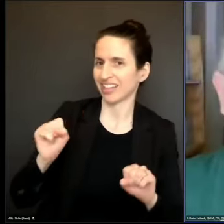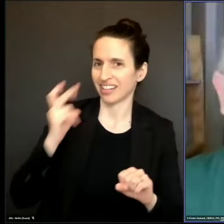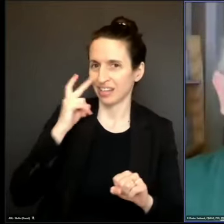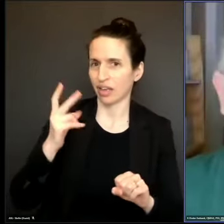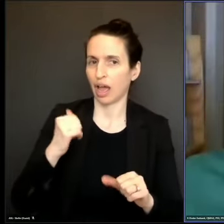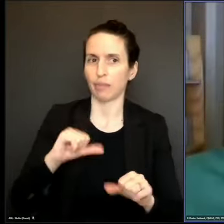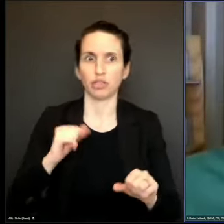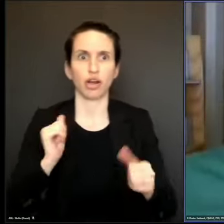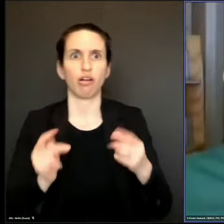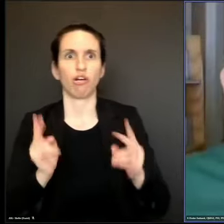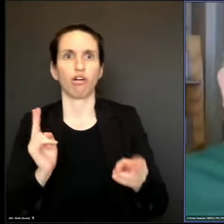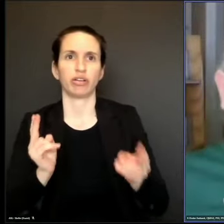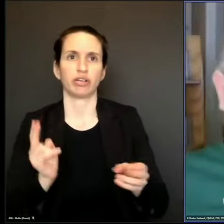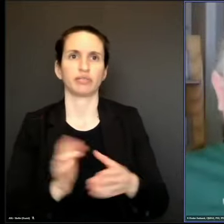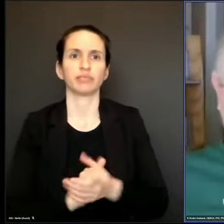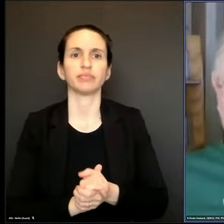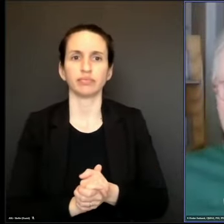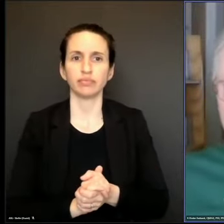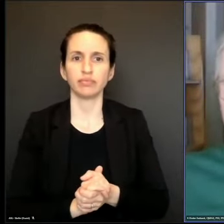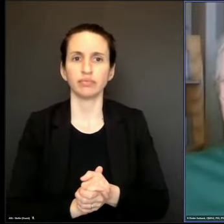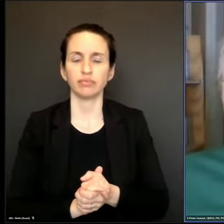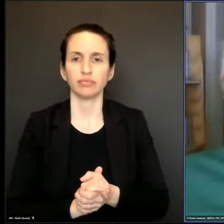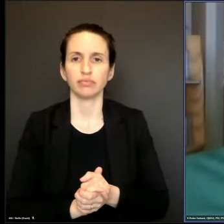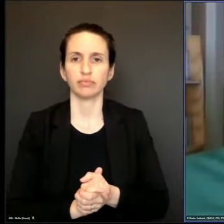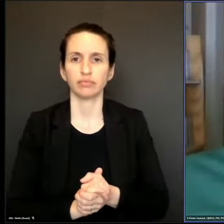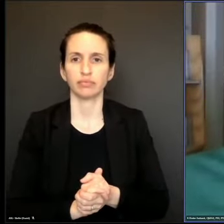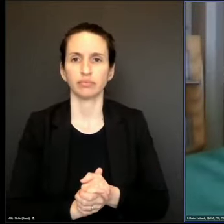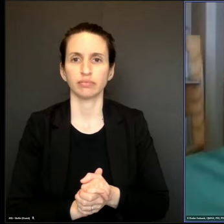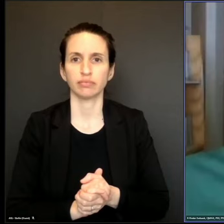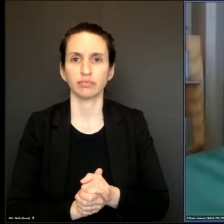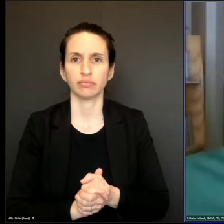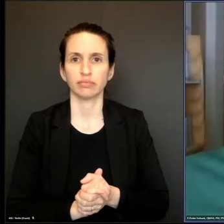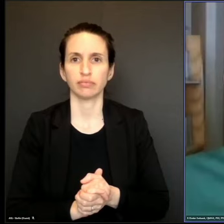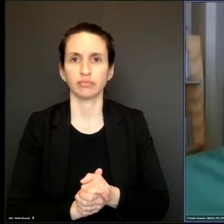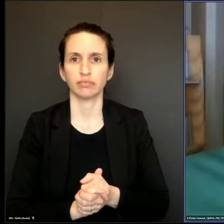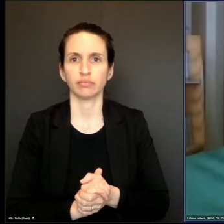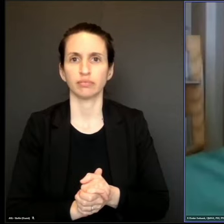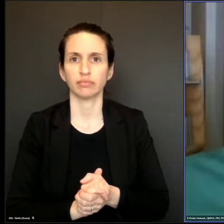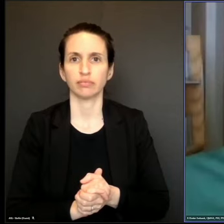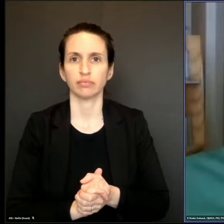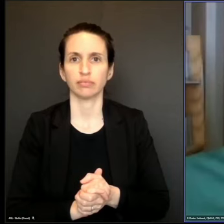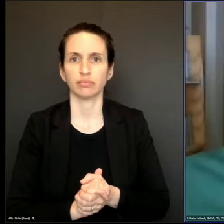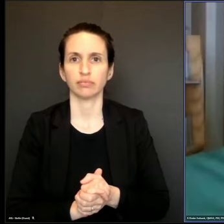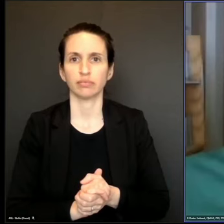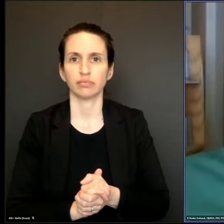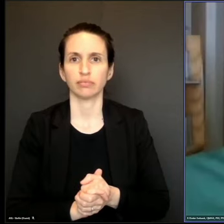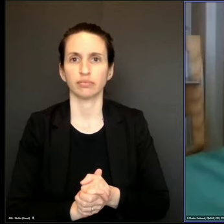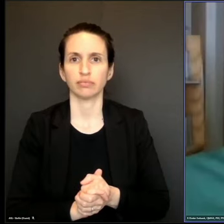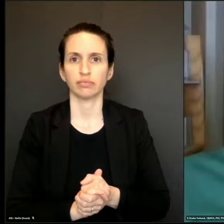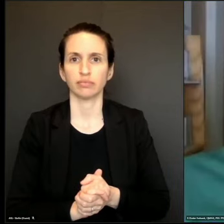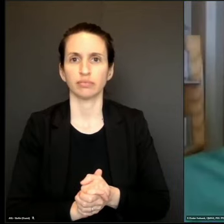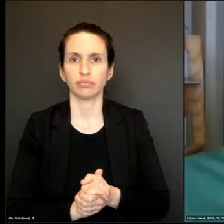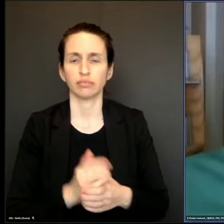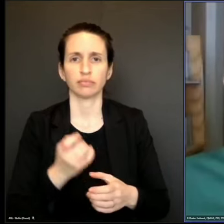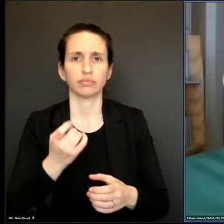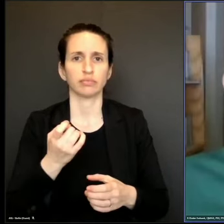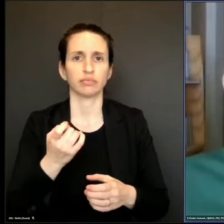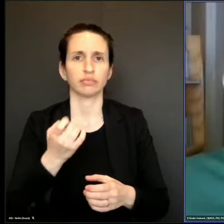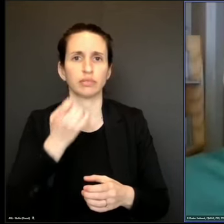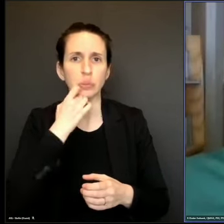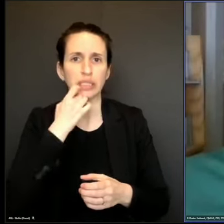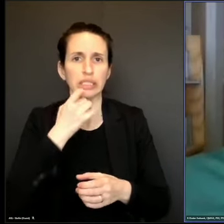because I have recently received a missive from the state's OHA